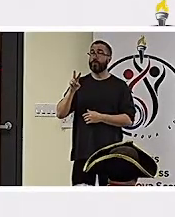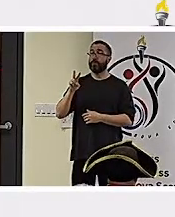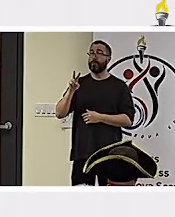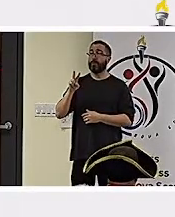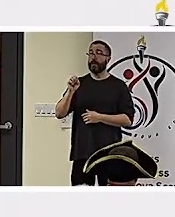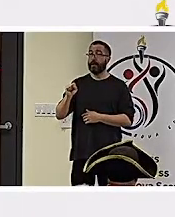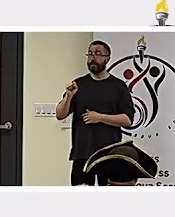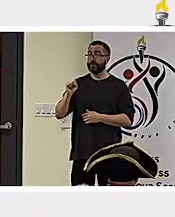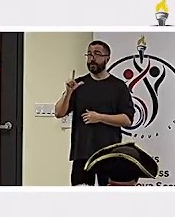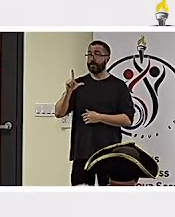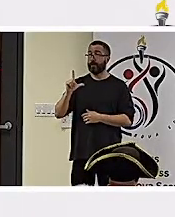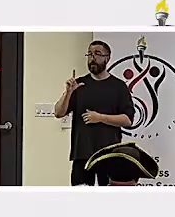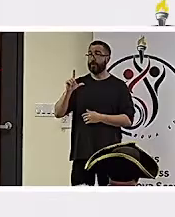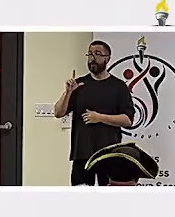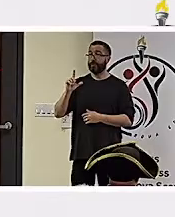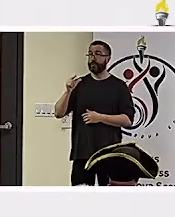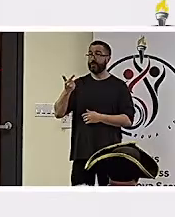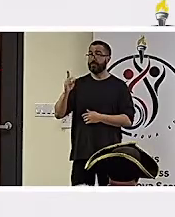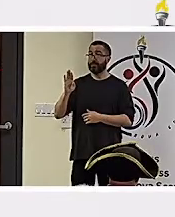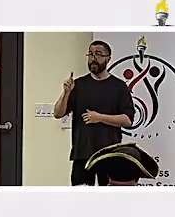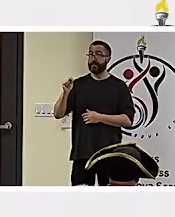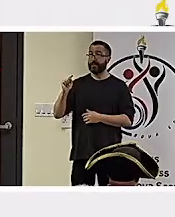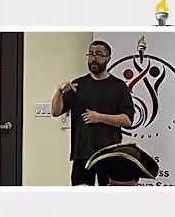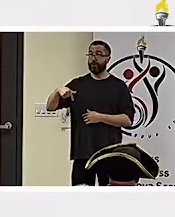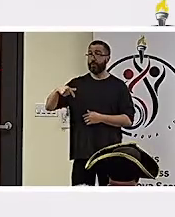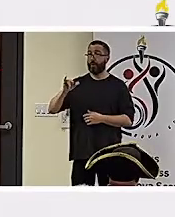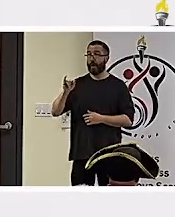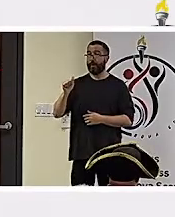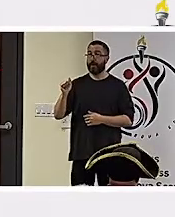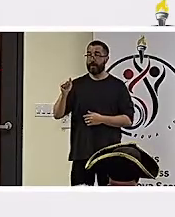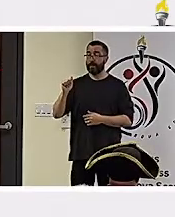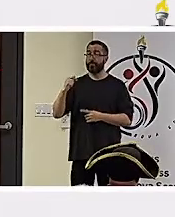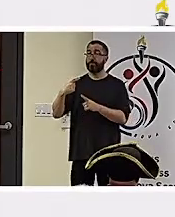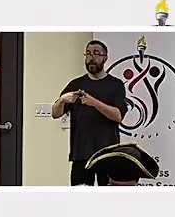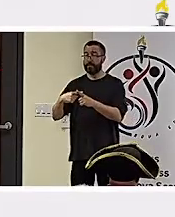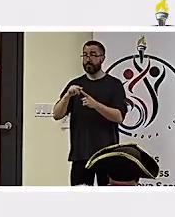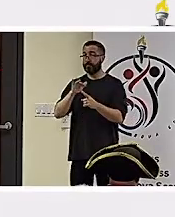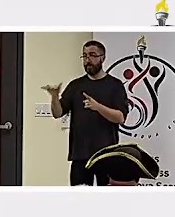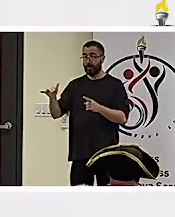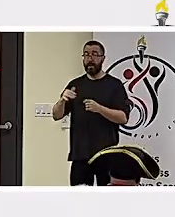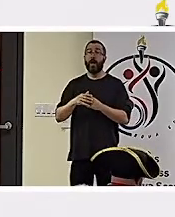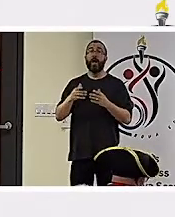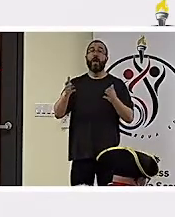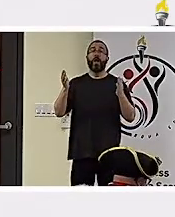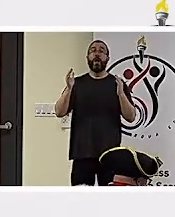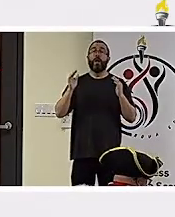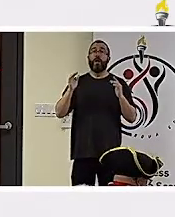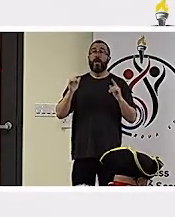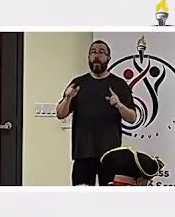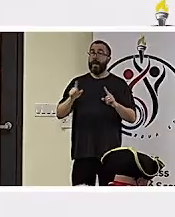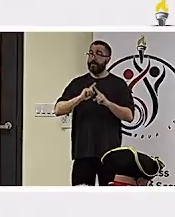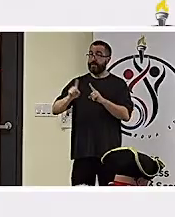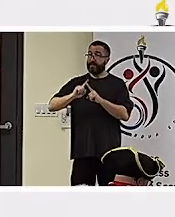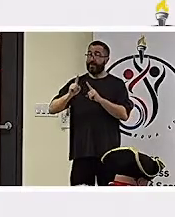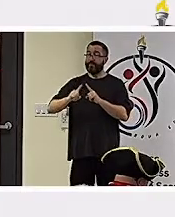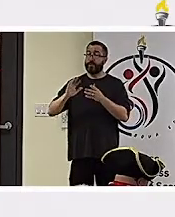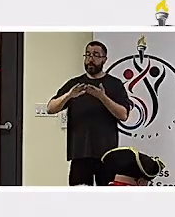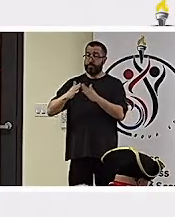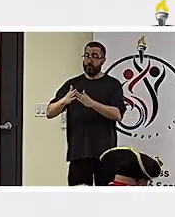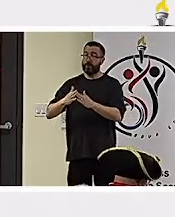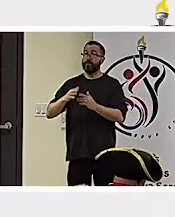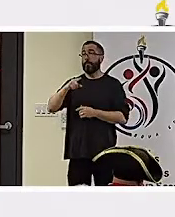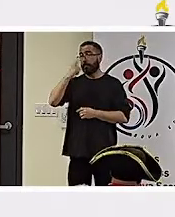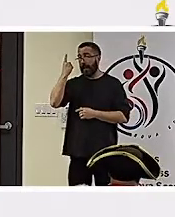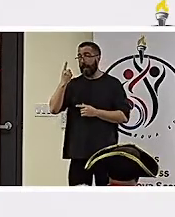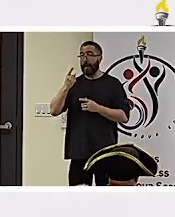LGBTQIA+, African Nova Scotian, Indigenous, racialized, and immigrant communities. Therefore, be it resolved